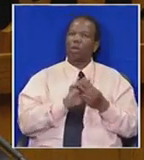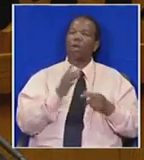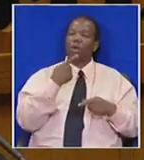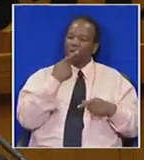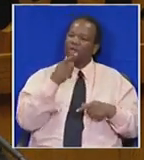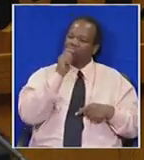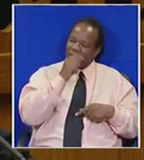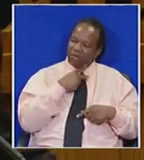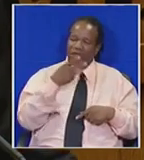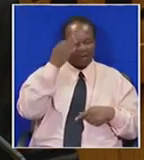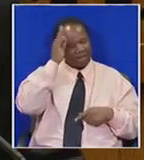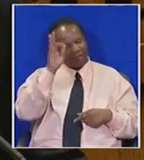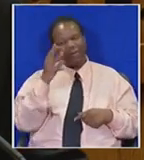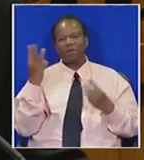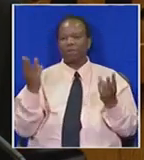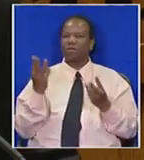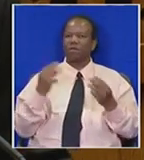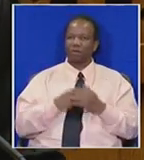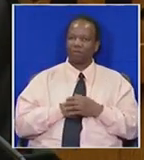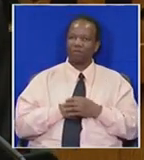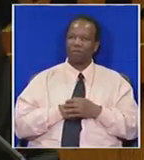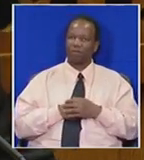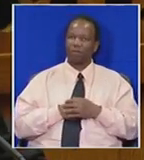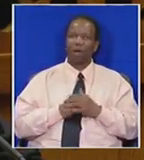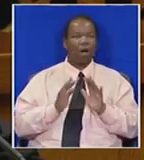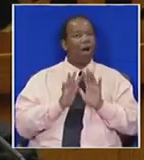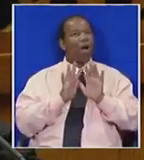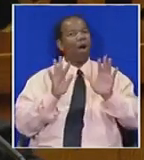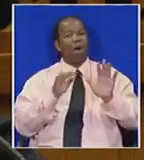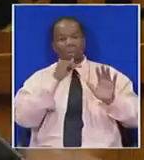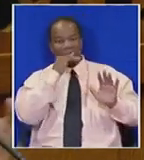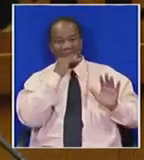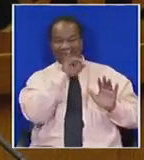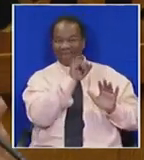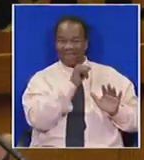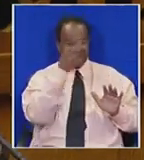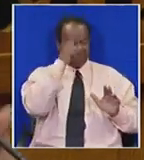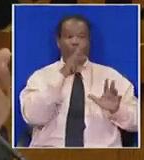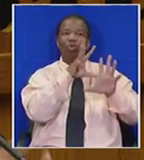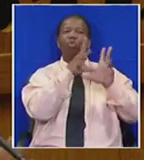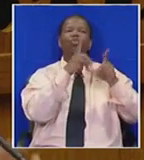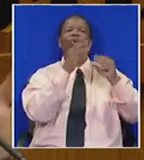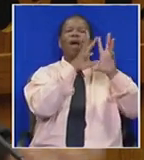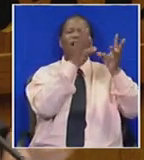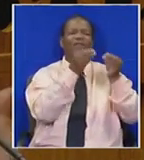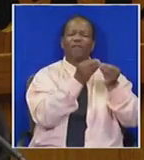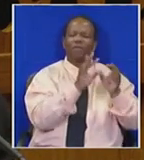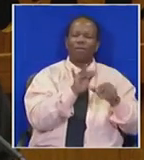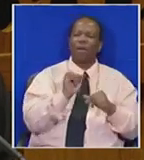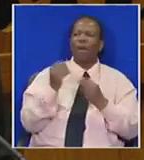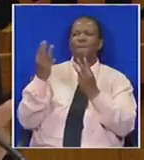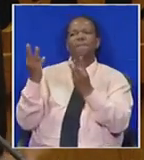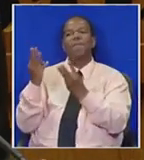citizens and government. Development is not about government doing everything. It is to give our people the freedom to